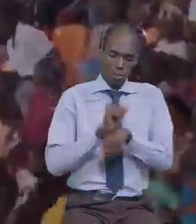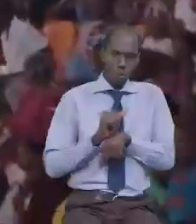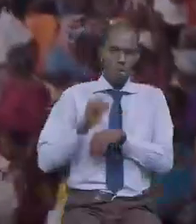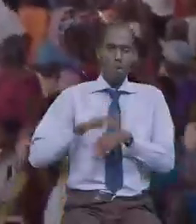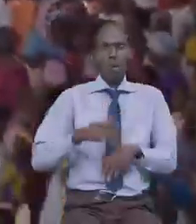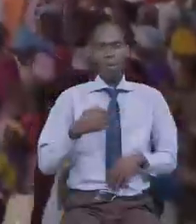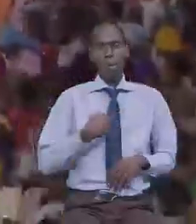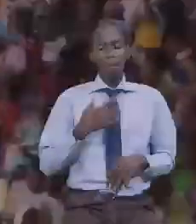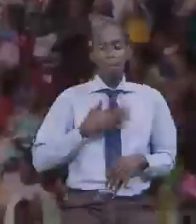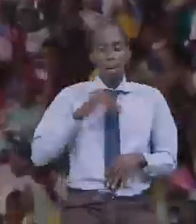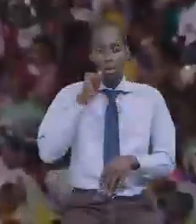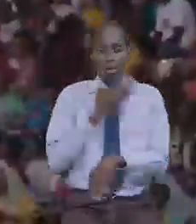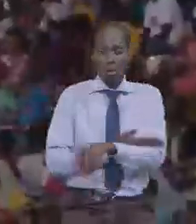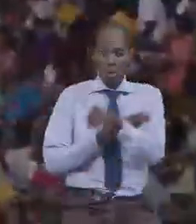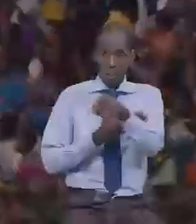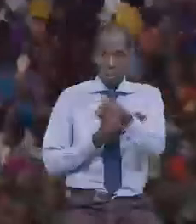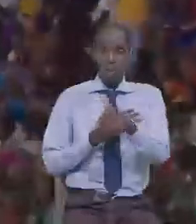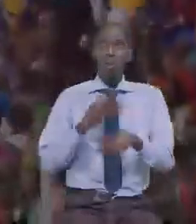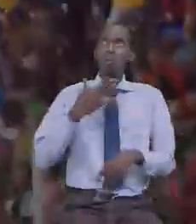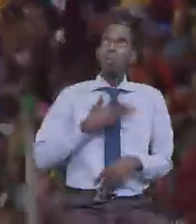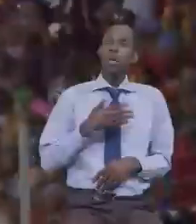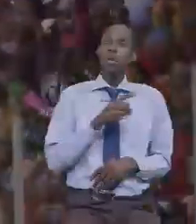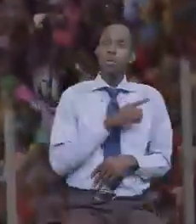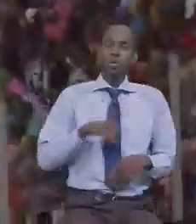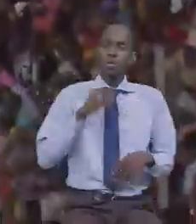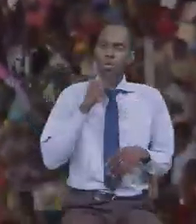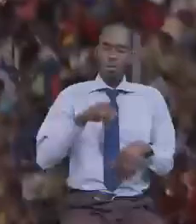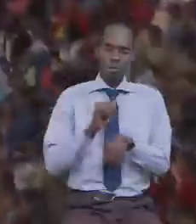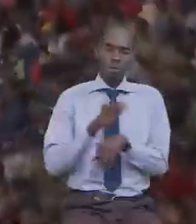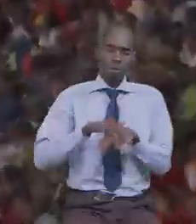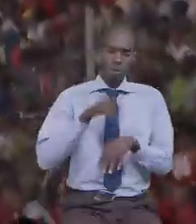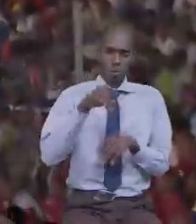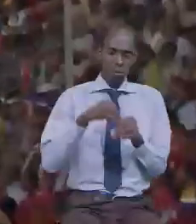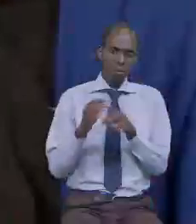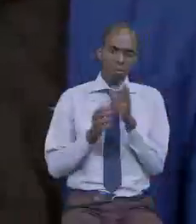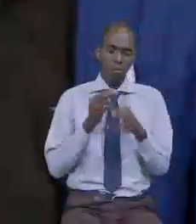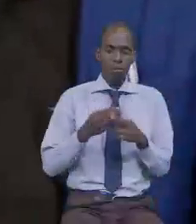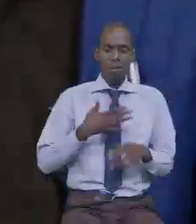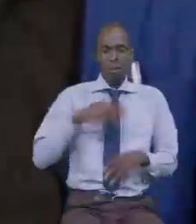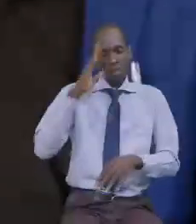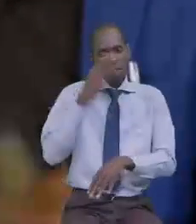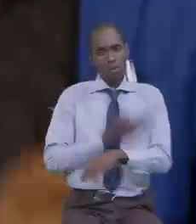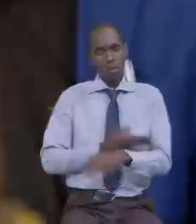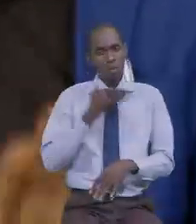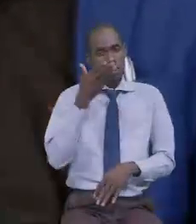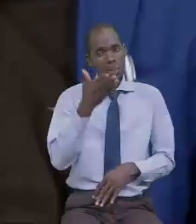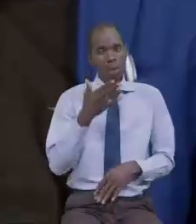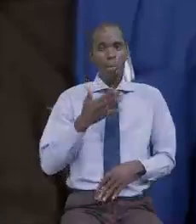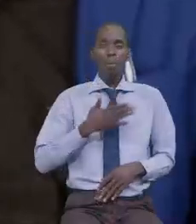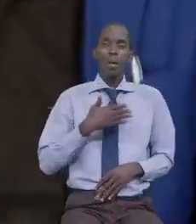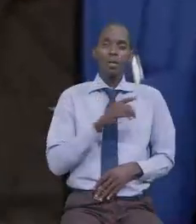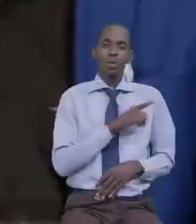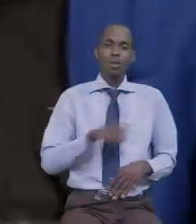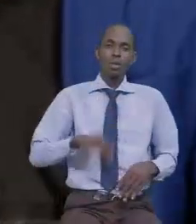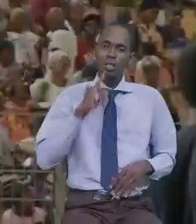daughter there, the Lord is still working on you. My son there, the Lord is still working on you. And let them come back in